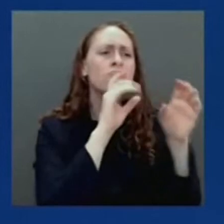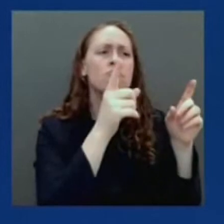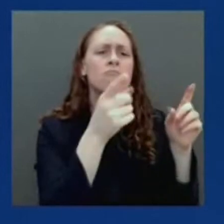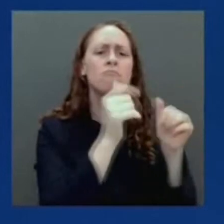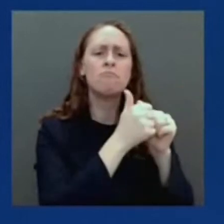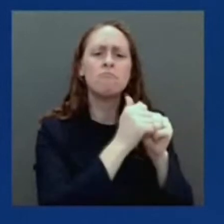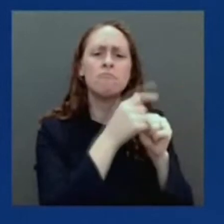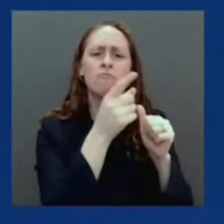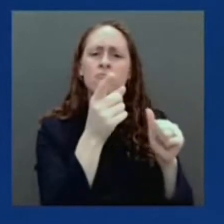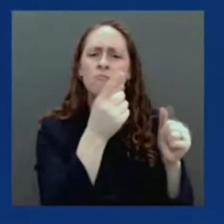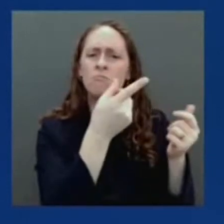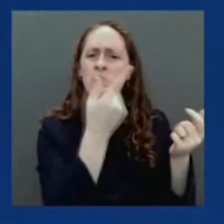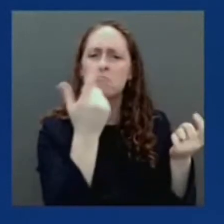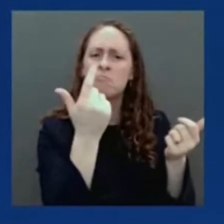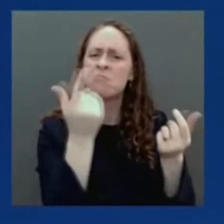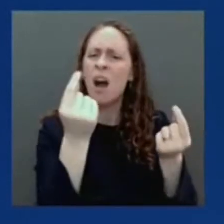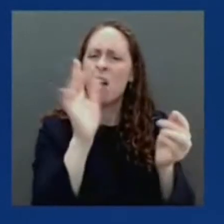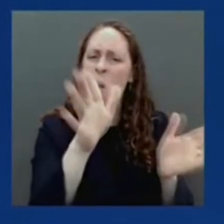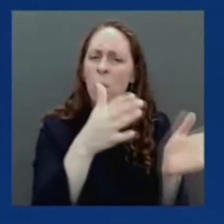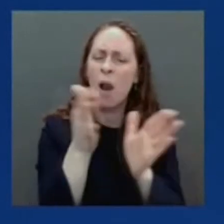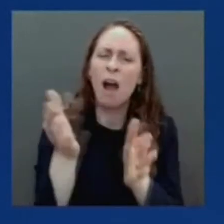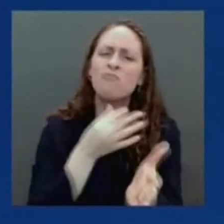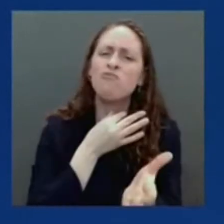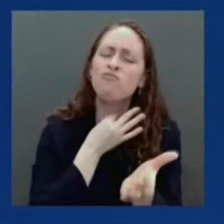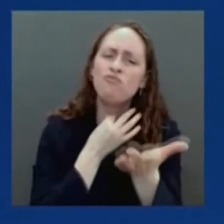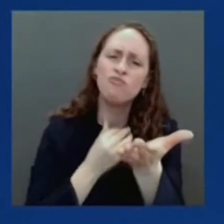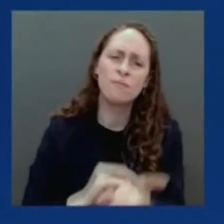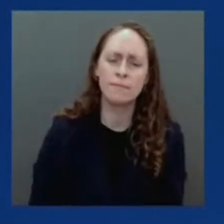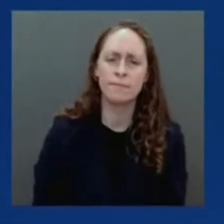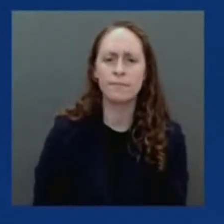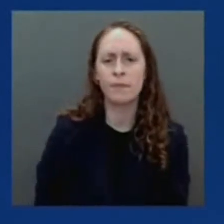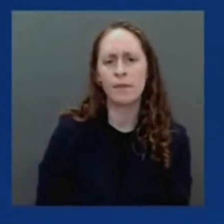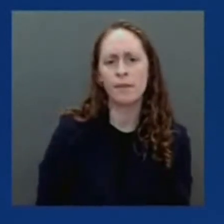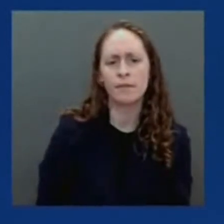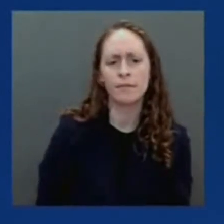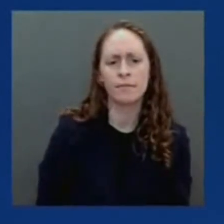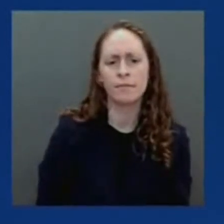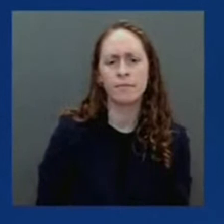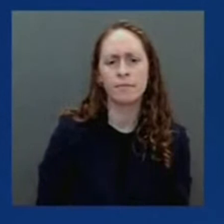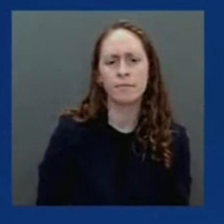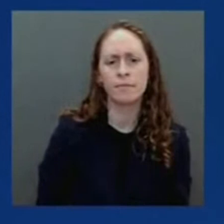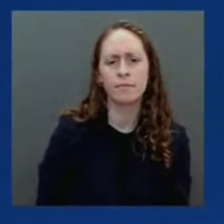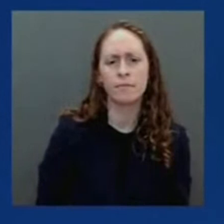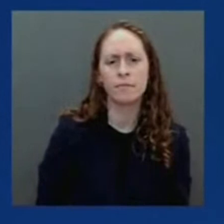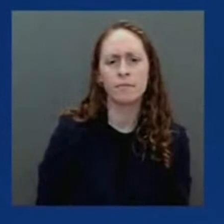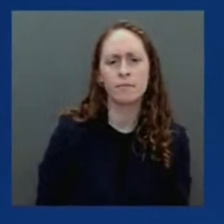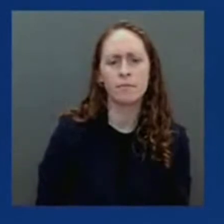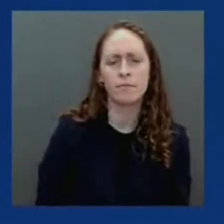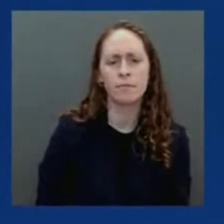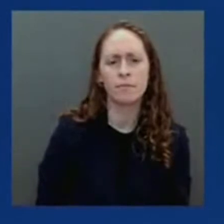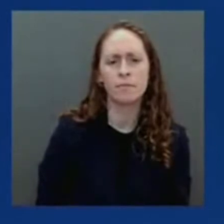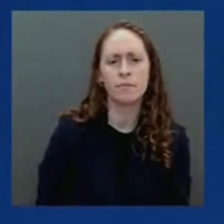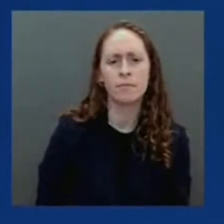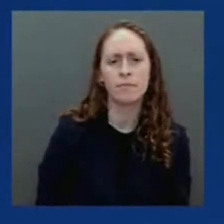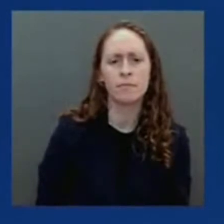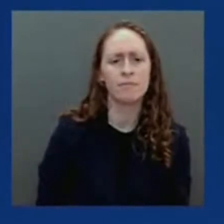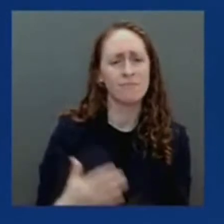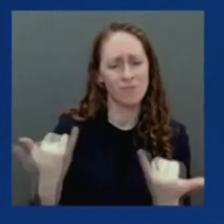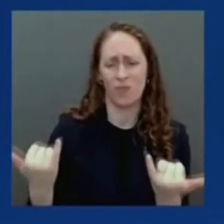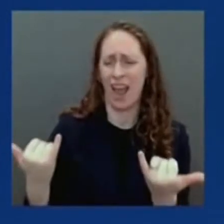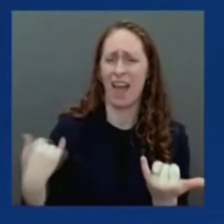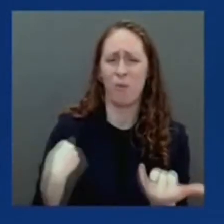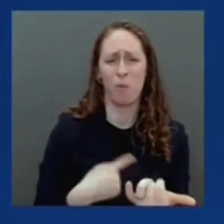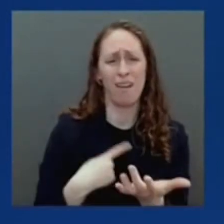can see from the discussion today, right now, our focus is on fighting Omicron. While cases are coming down, as